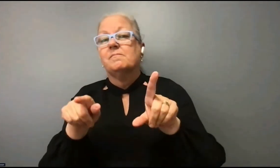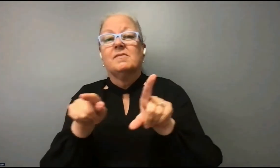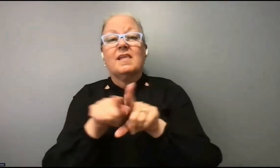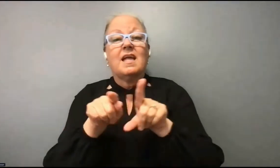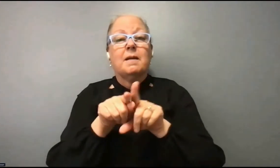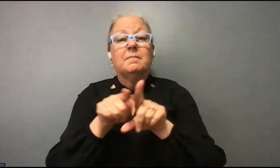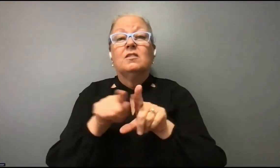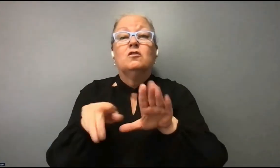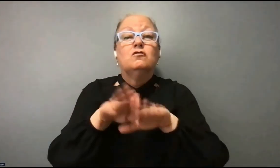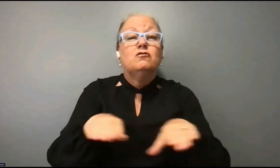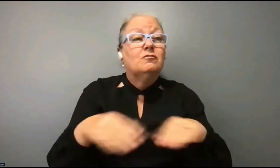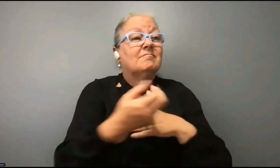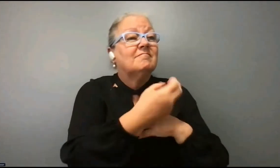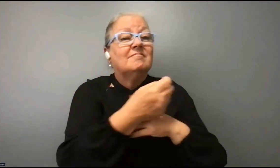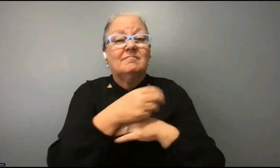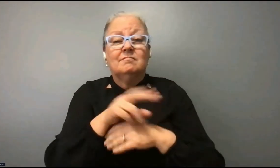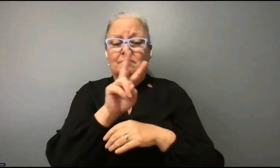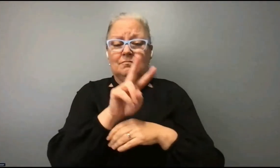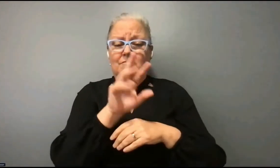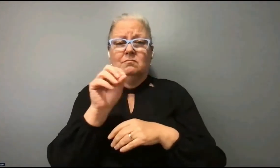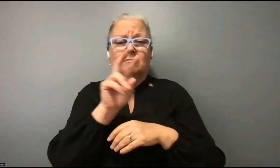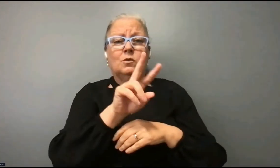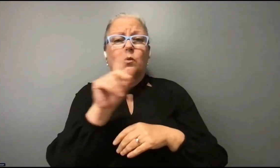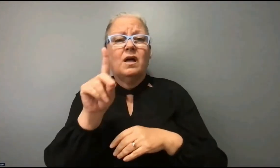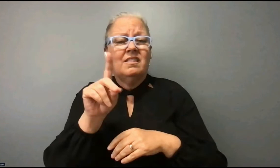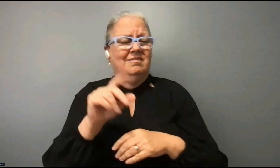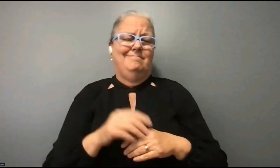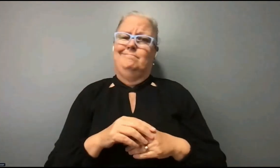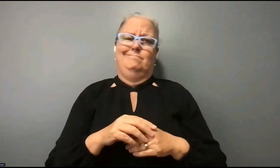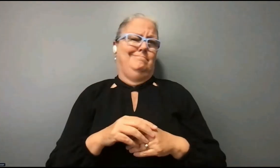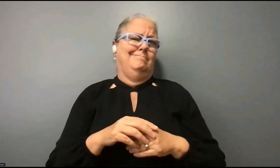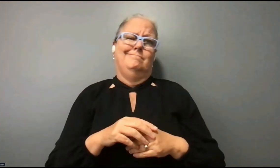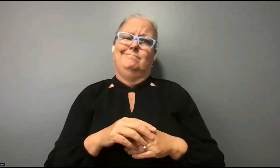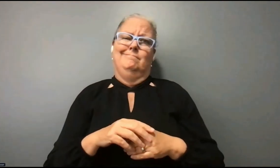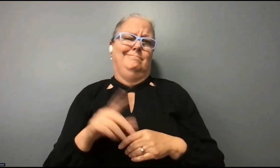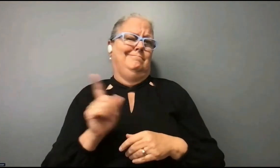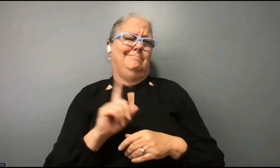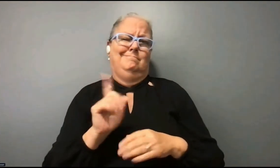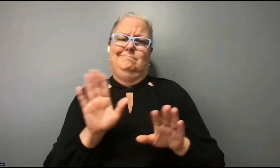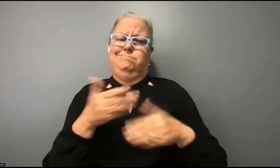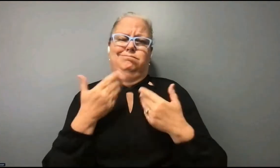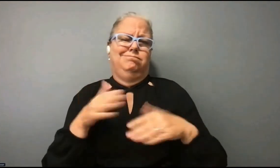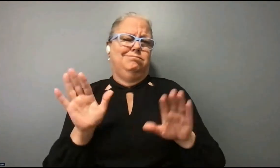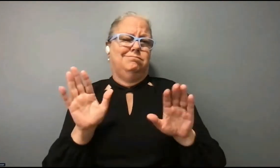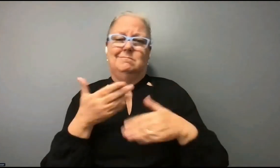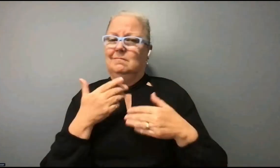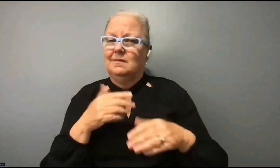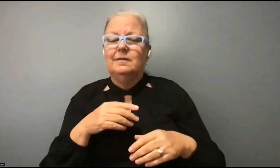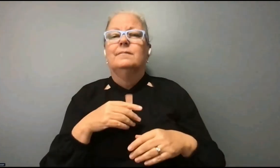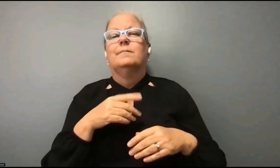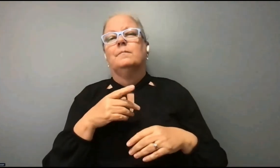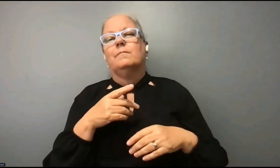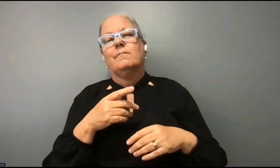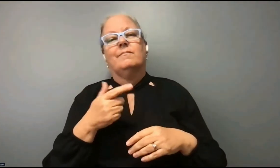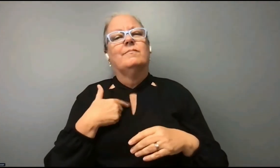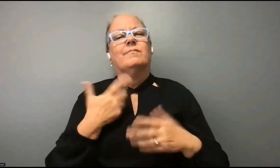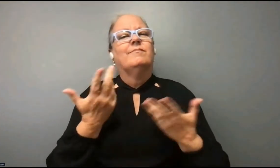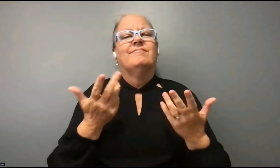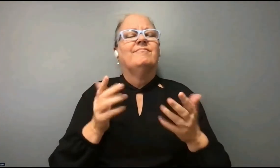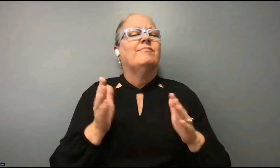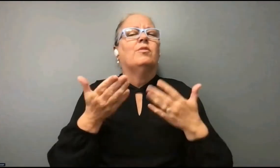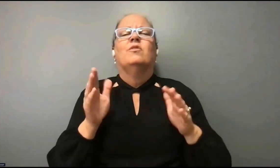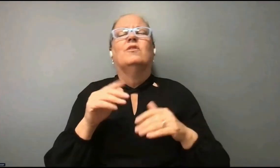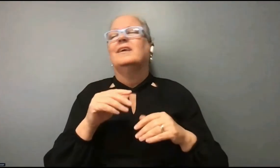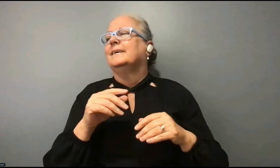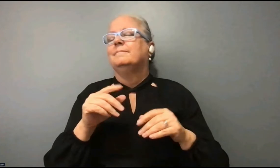Even in 2021, these 30 feedback, it was because we didn't have a lot of programming during